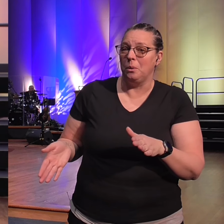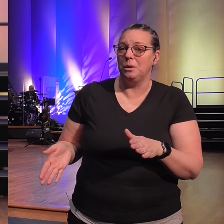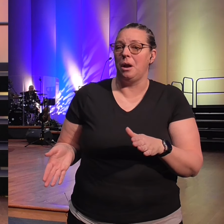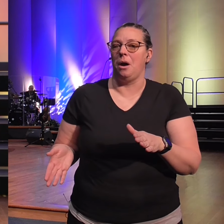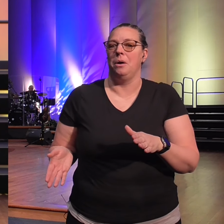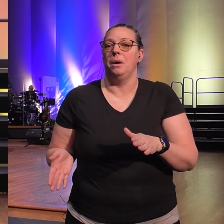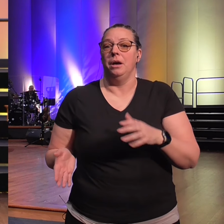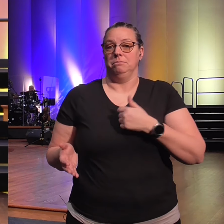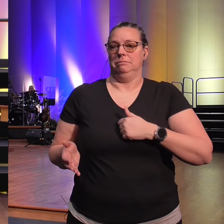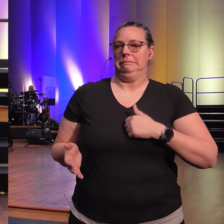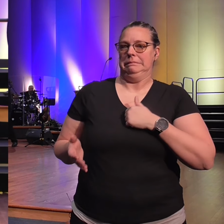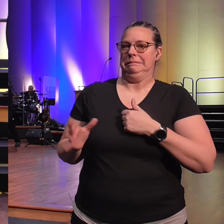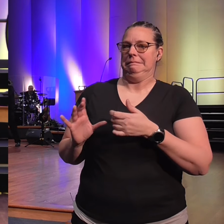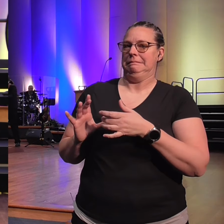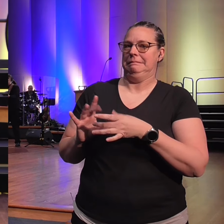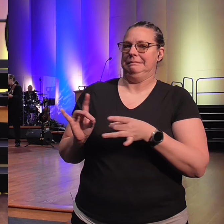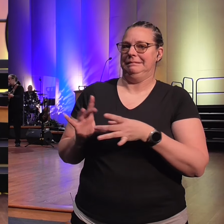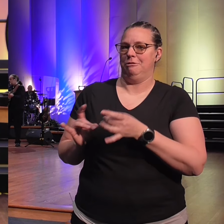Sorry.